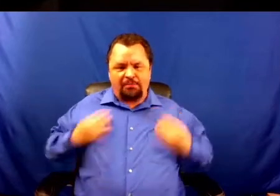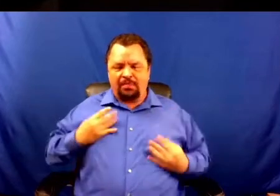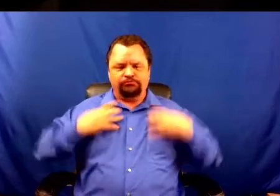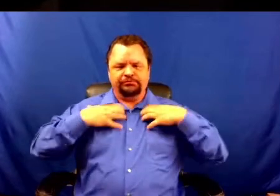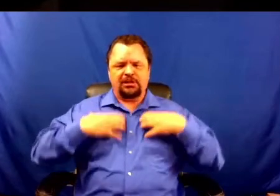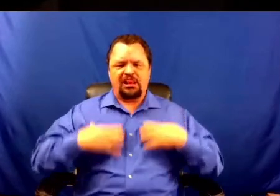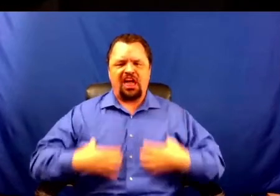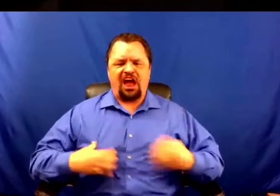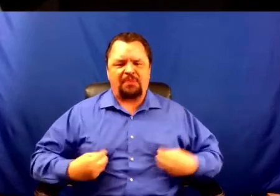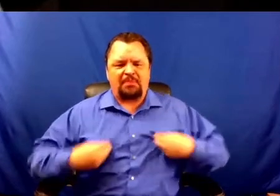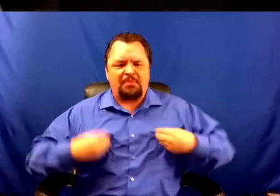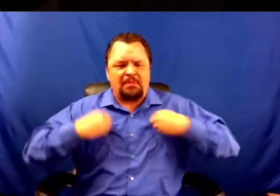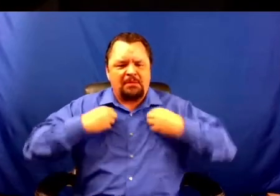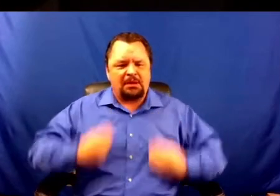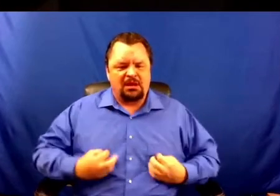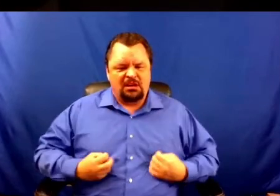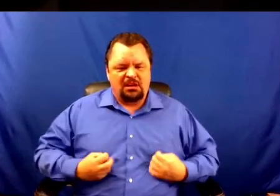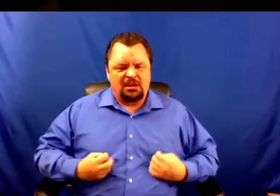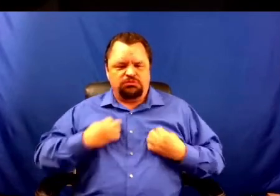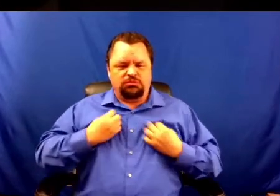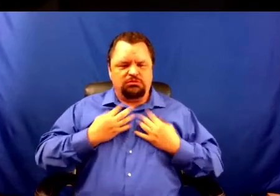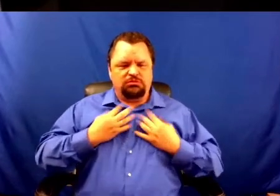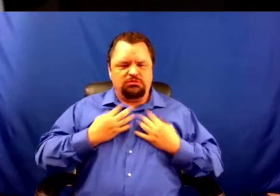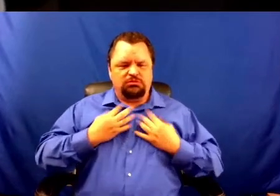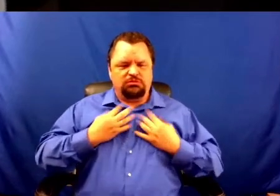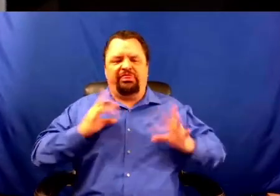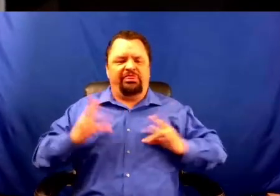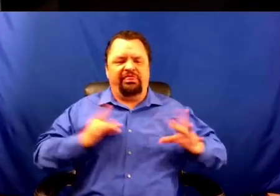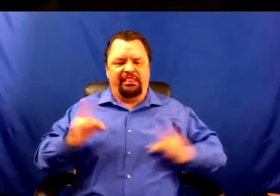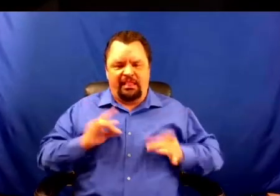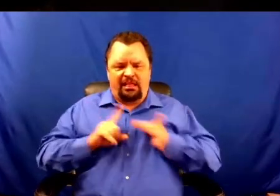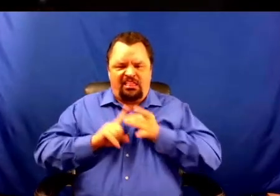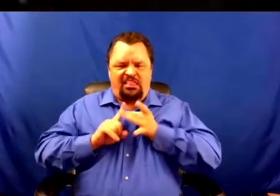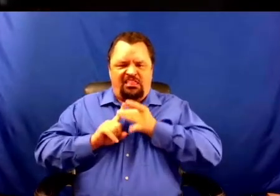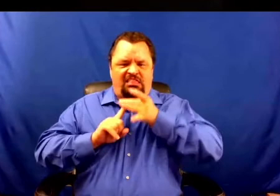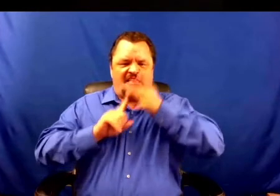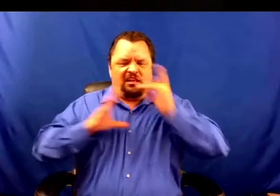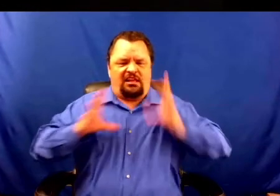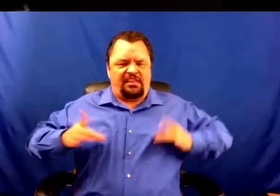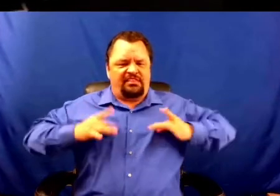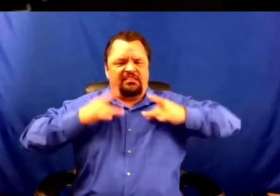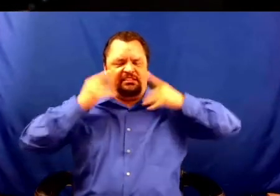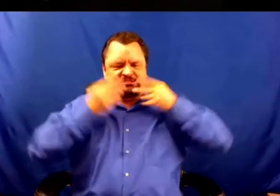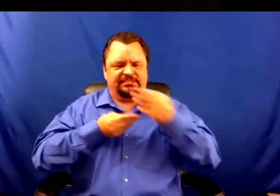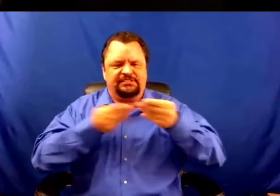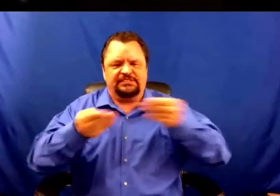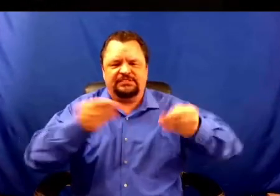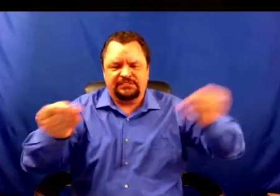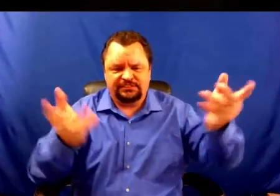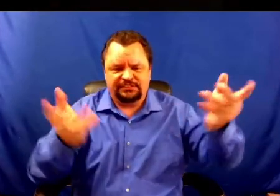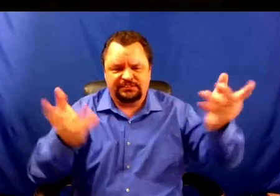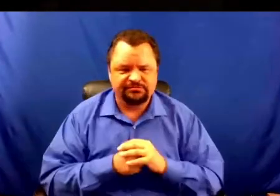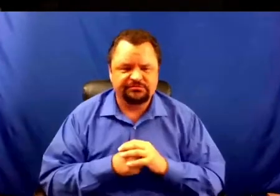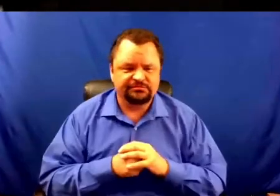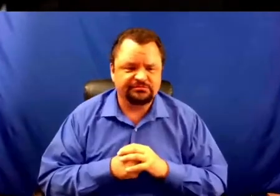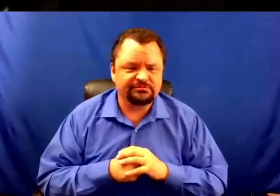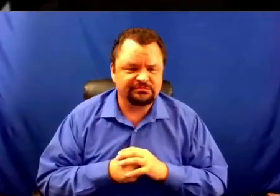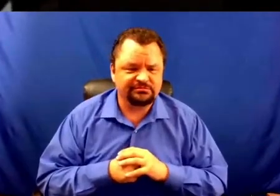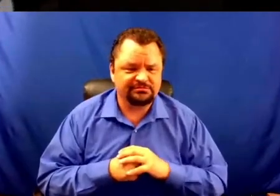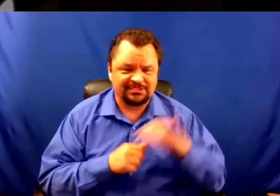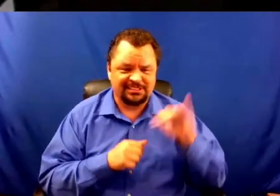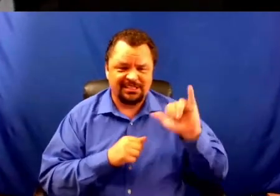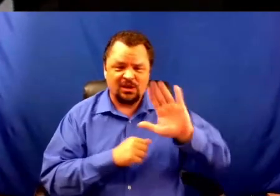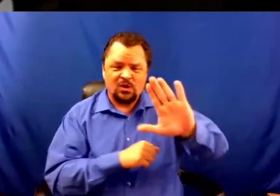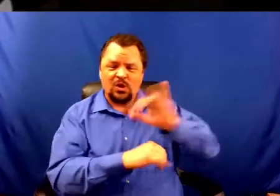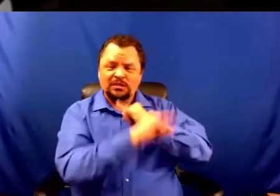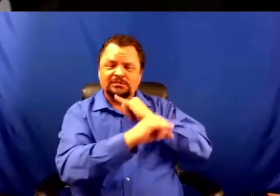go around into your lungs and bloodstream to your other organs to find cells to infect. So natural immunity, by definition,